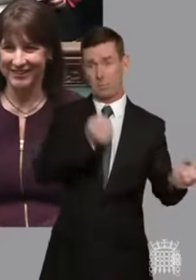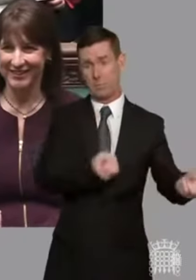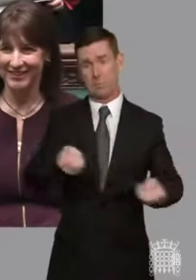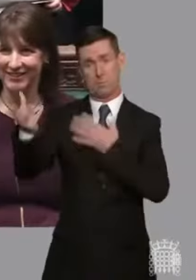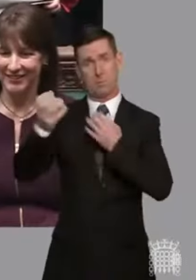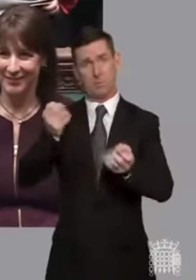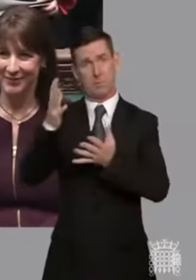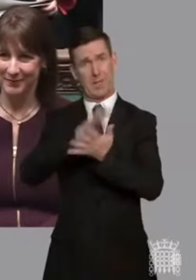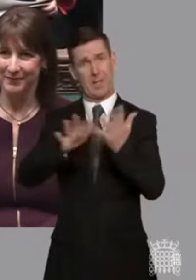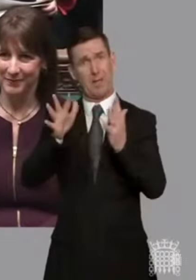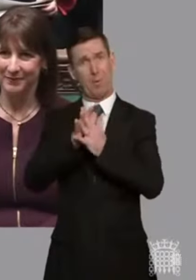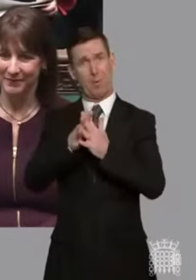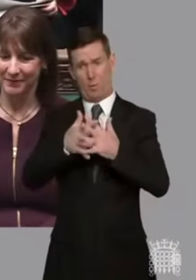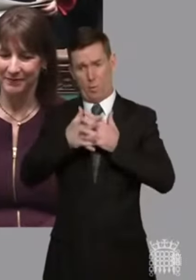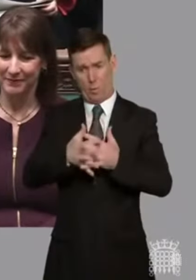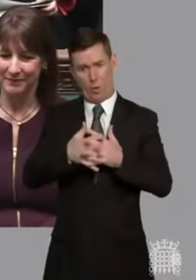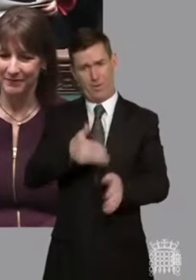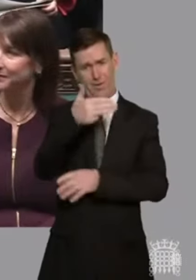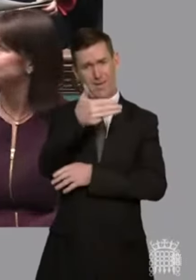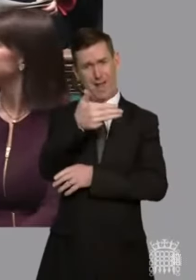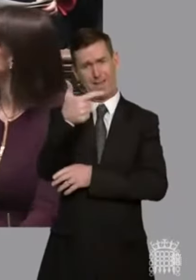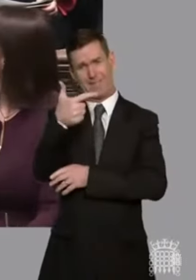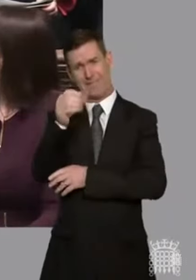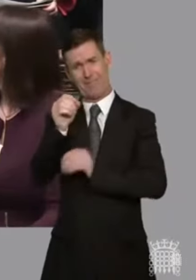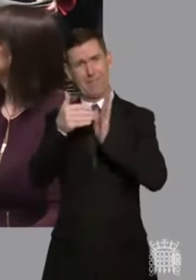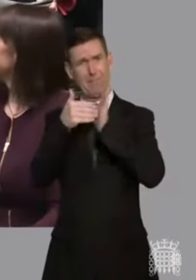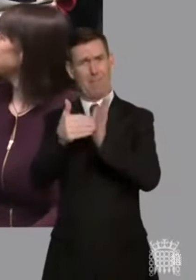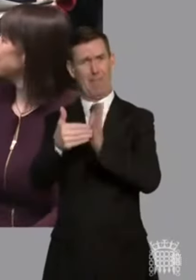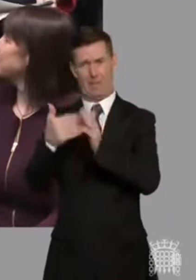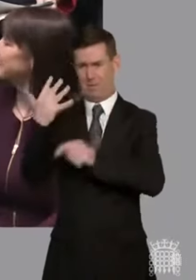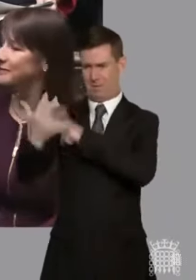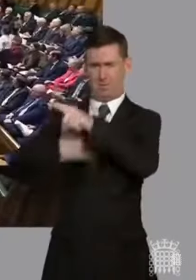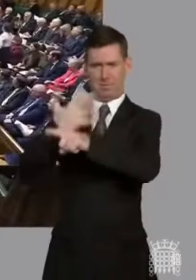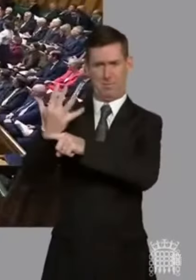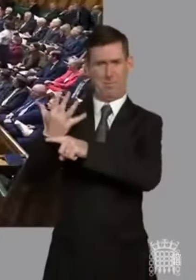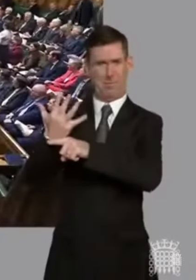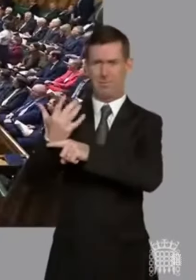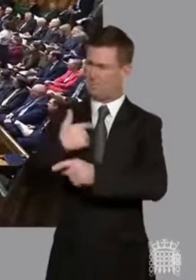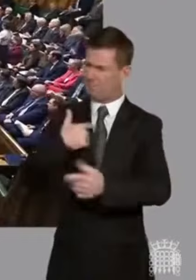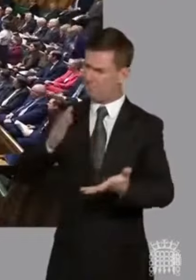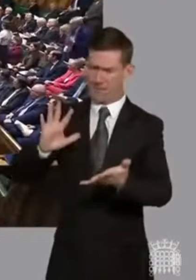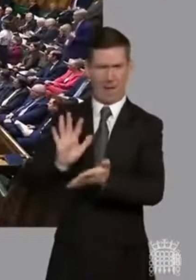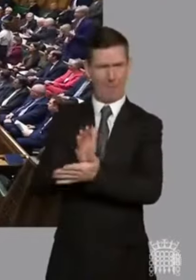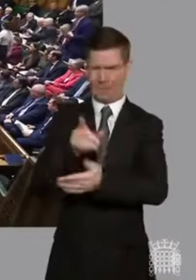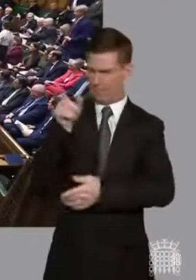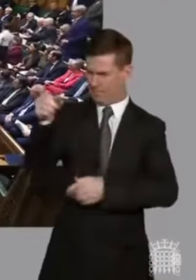I'll obviously happily make sure that she gets a meeting with the relevant minister. Nigel Farage.